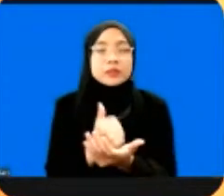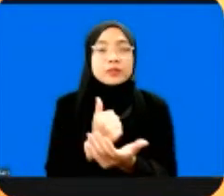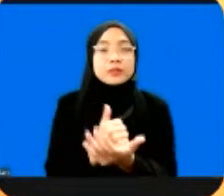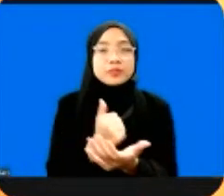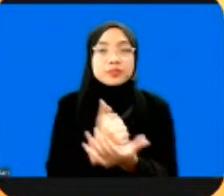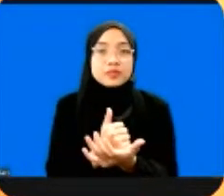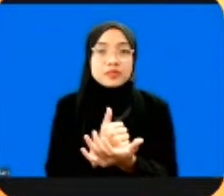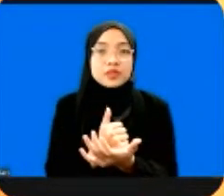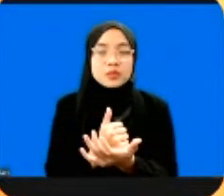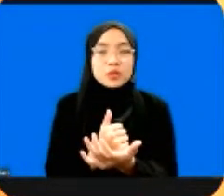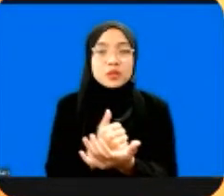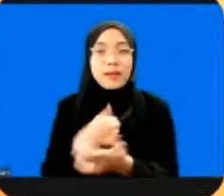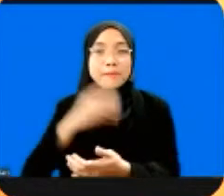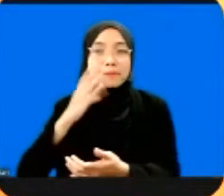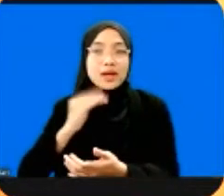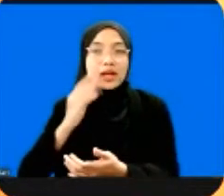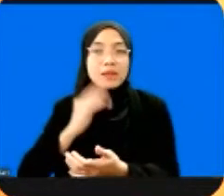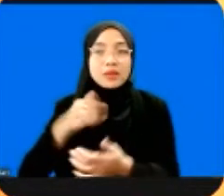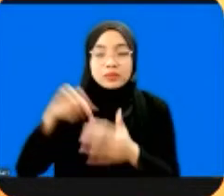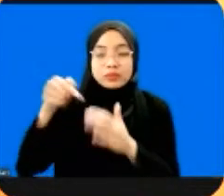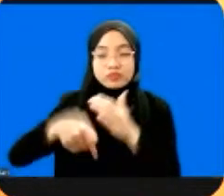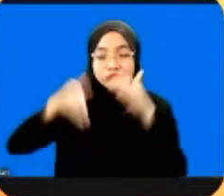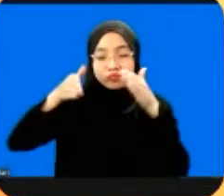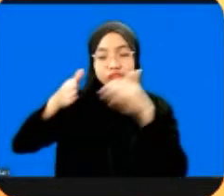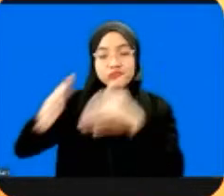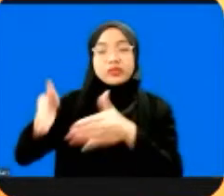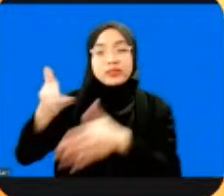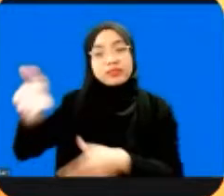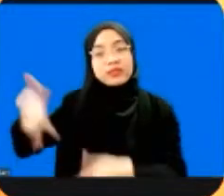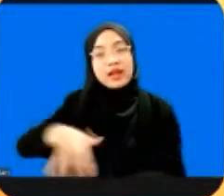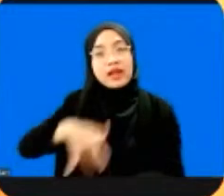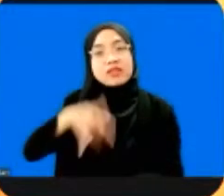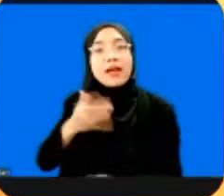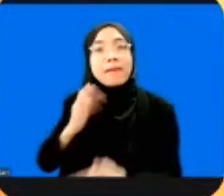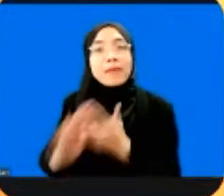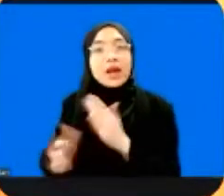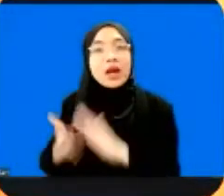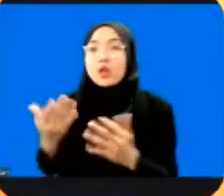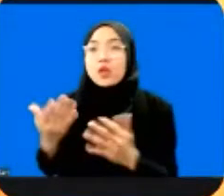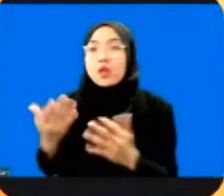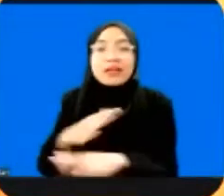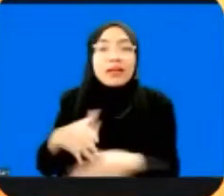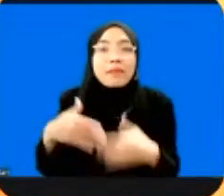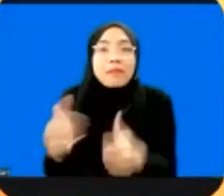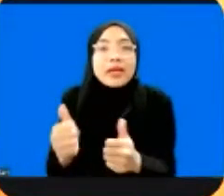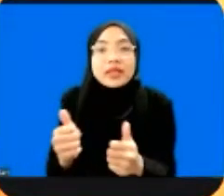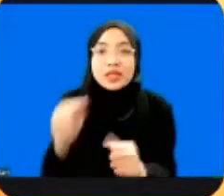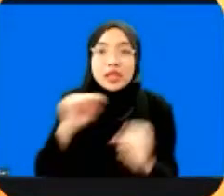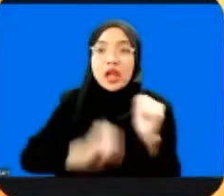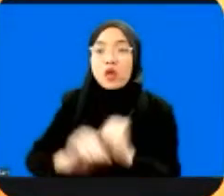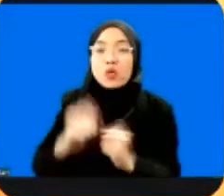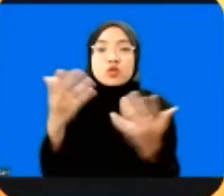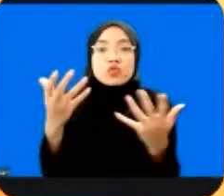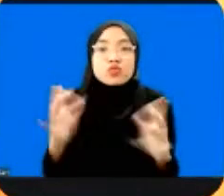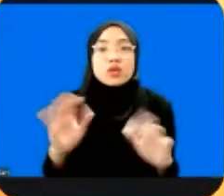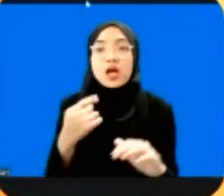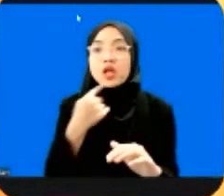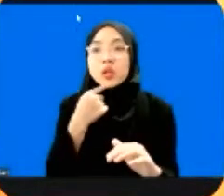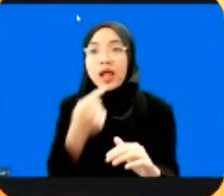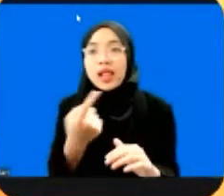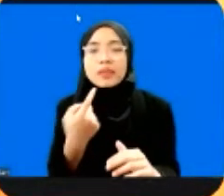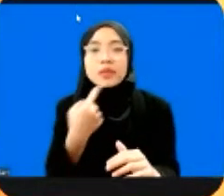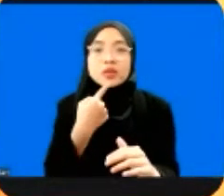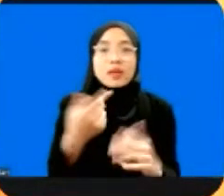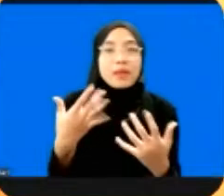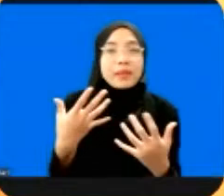experience, either best practices or even an error and failures on dealing with